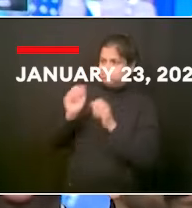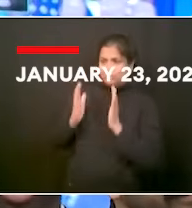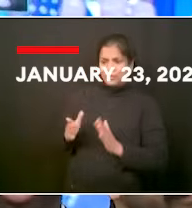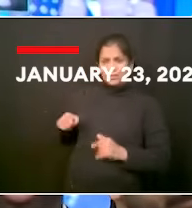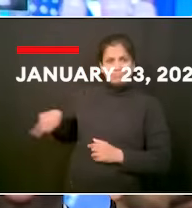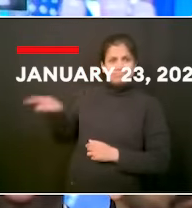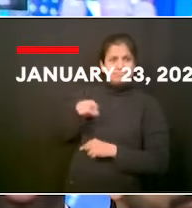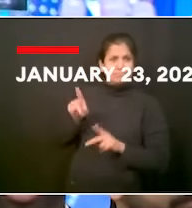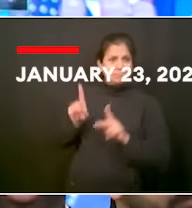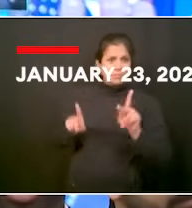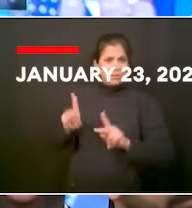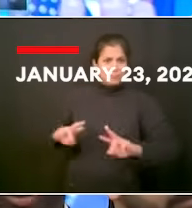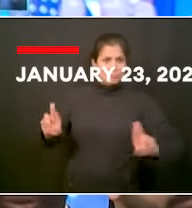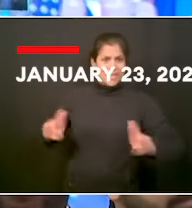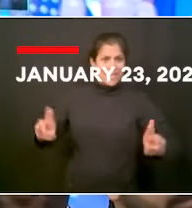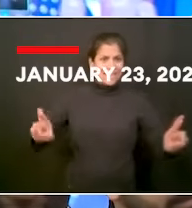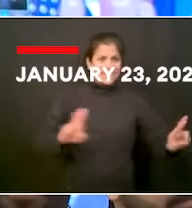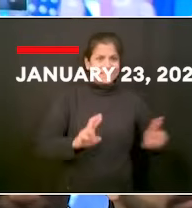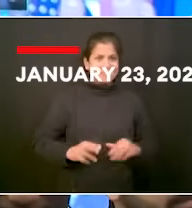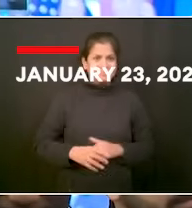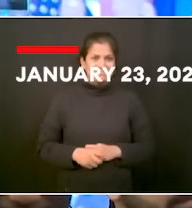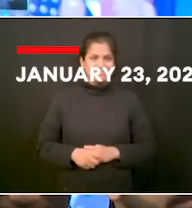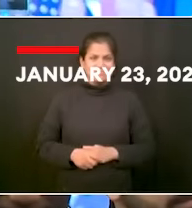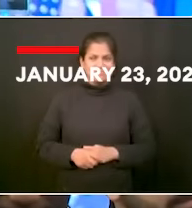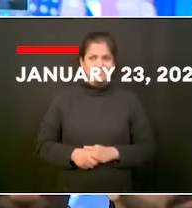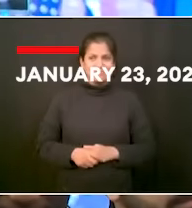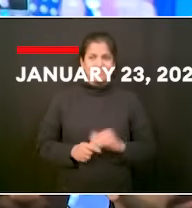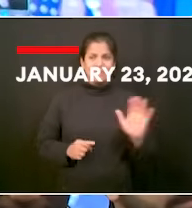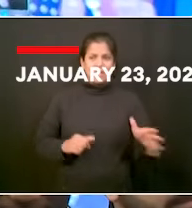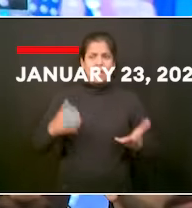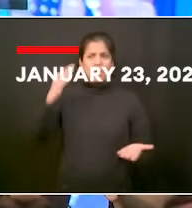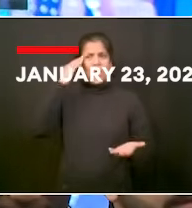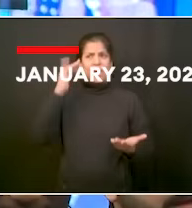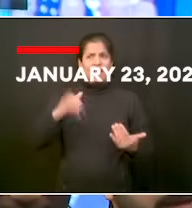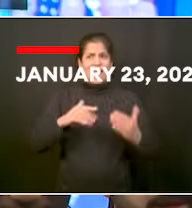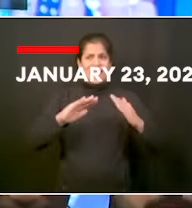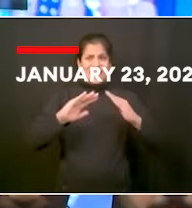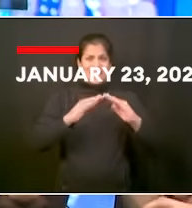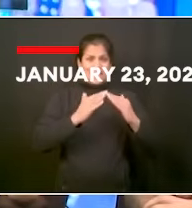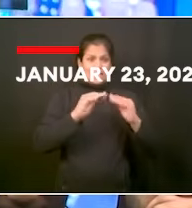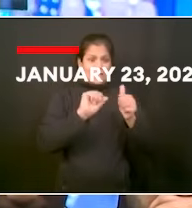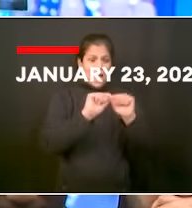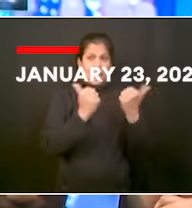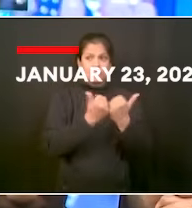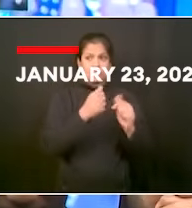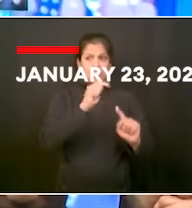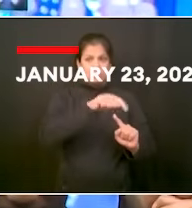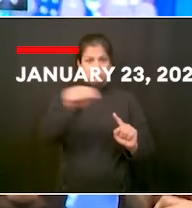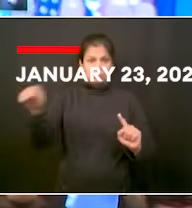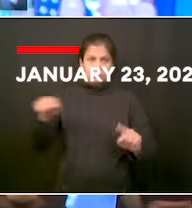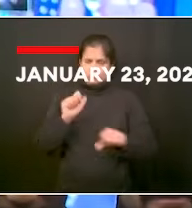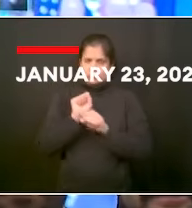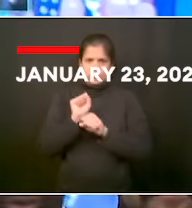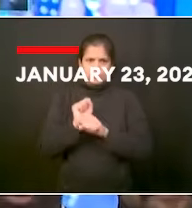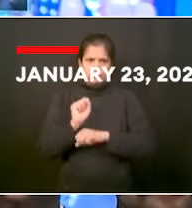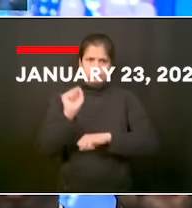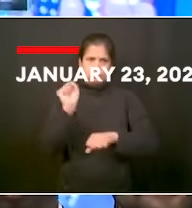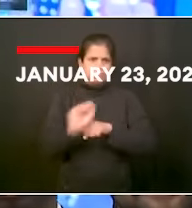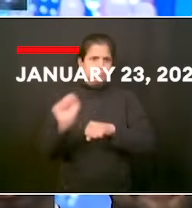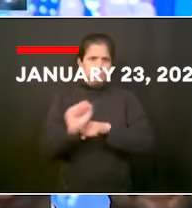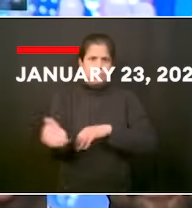city agencies that are going to be working 24/7, but the MTA workforce is always standing by and ready to deliver. We